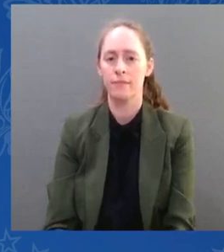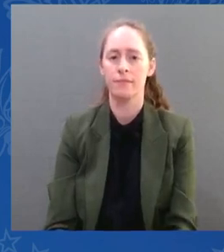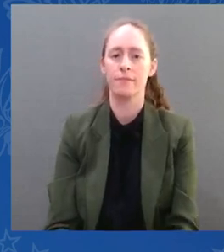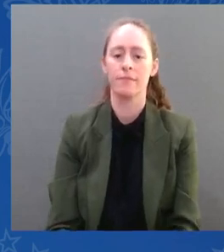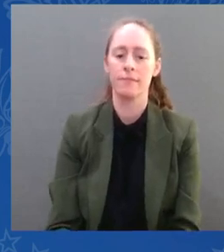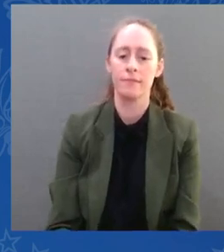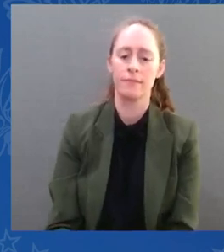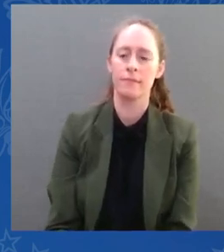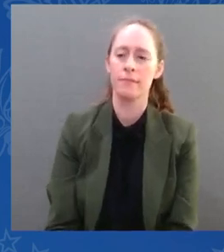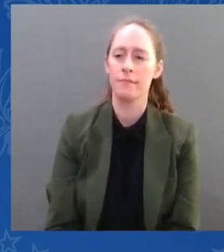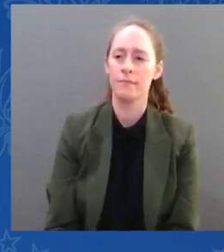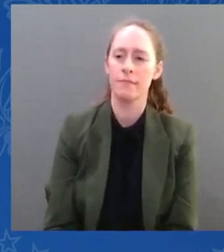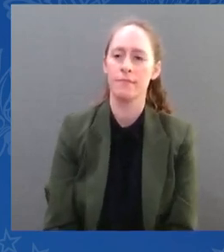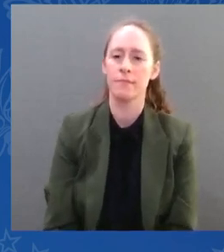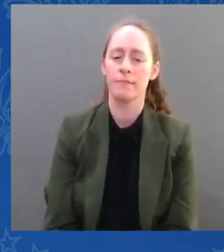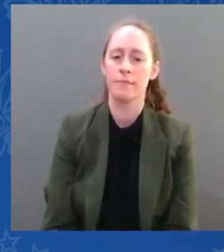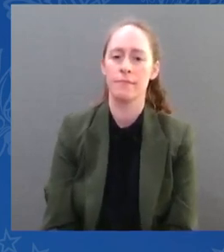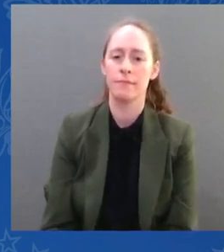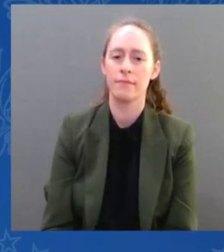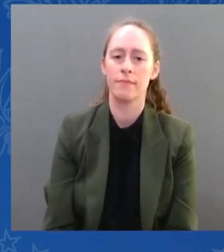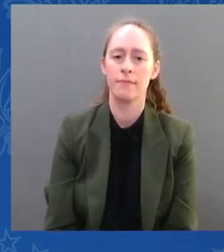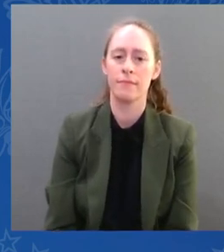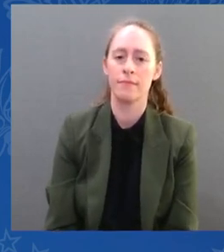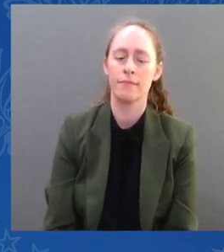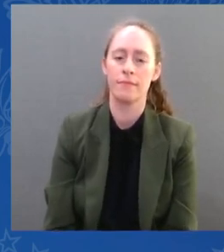Specialist 5 Dwight W. Birdwell.